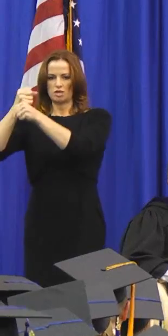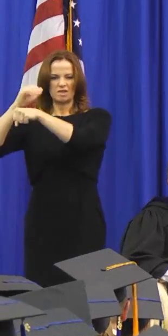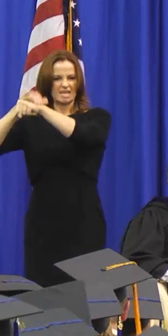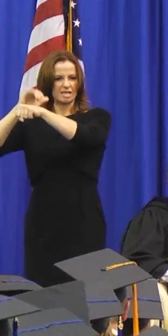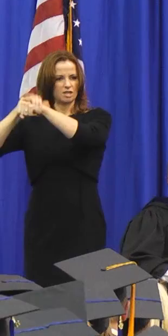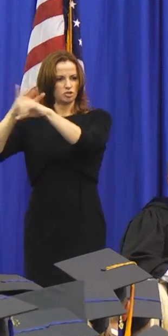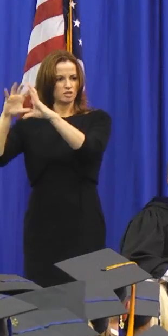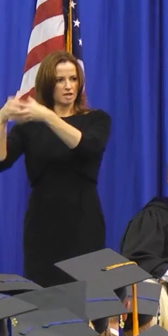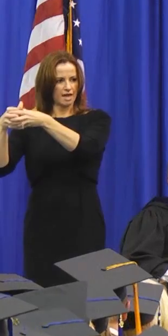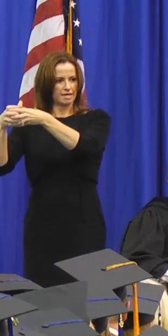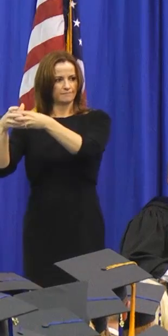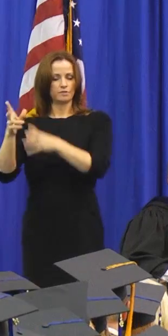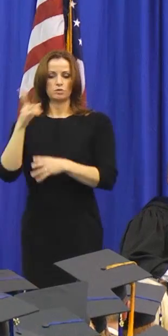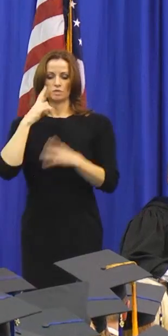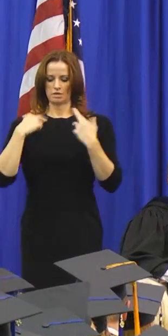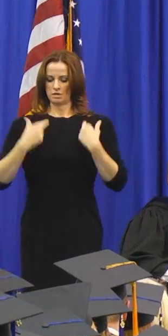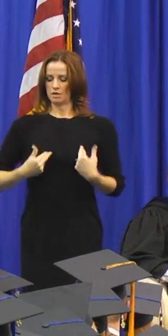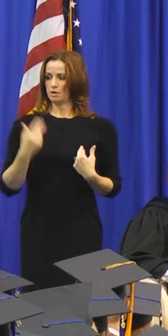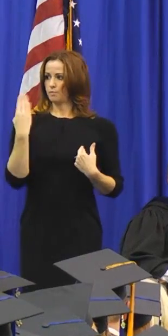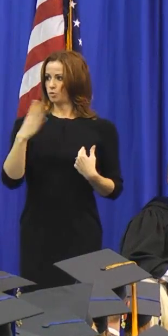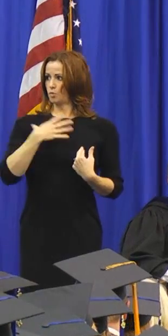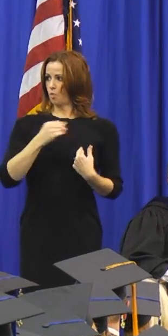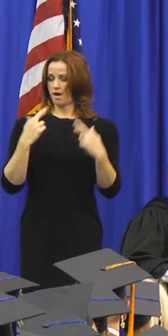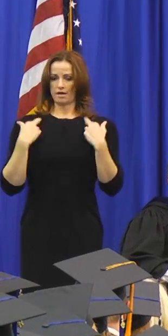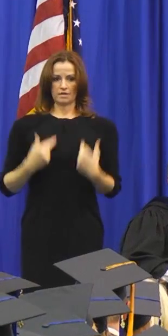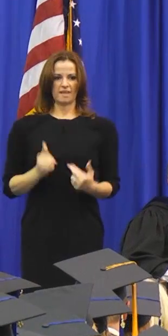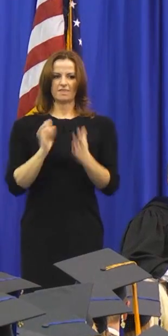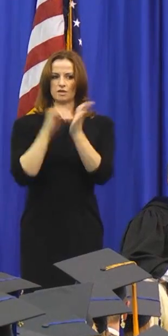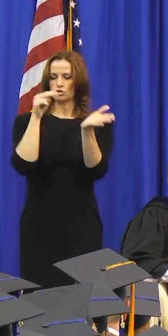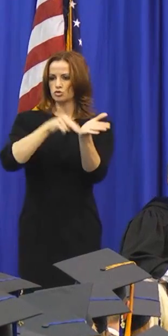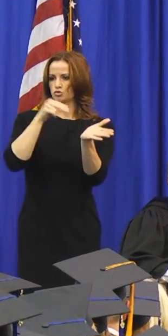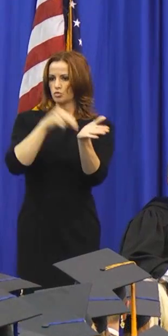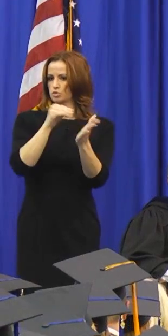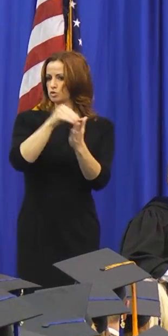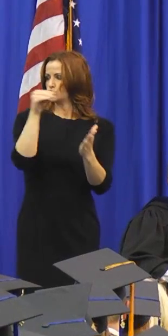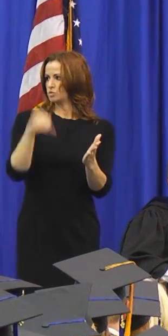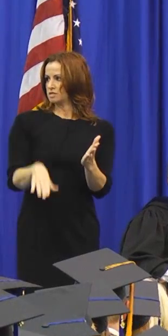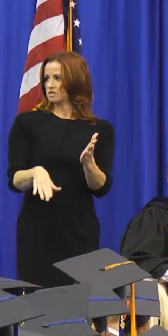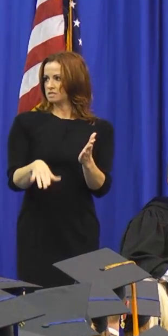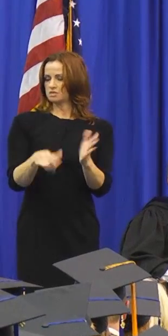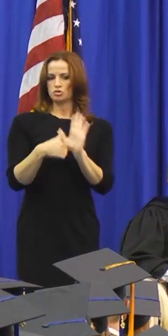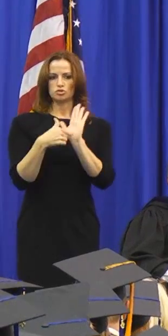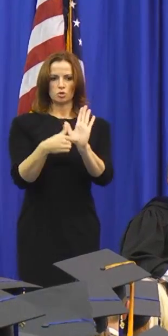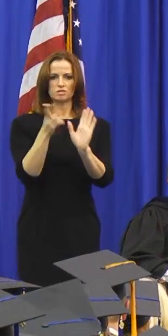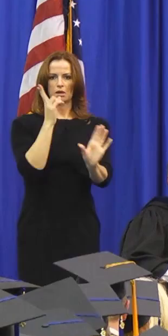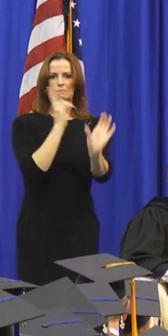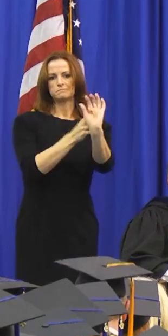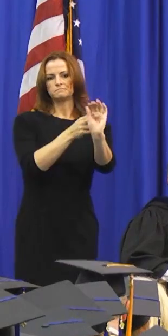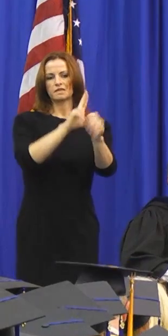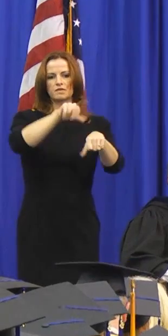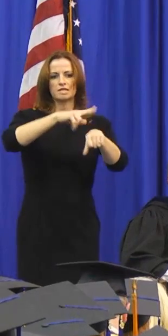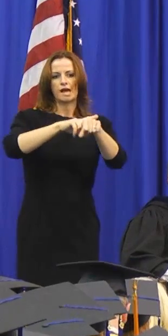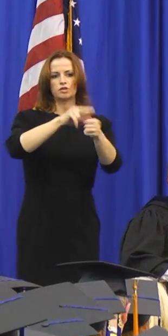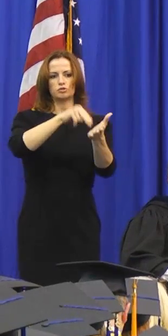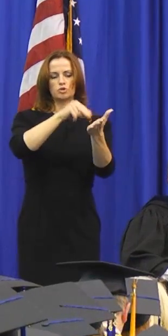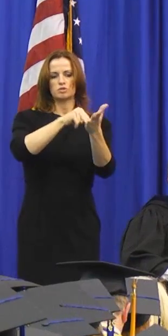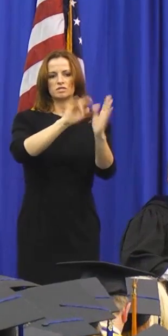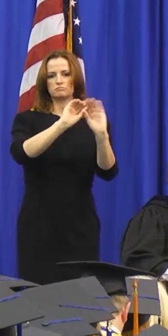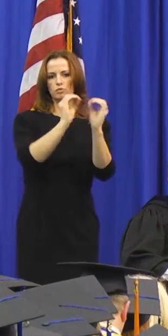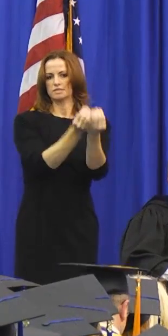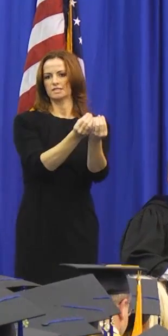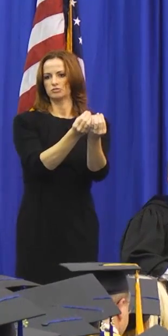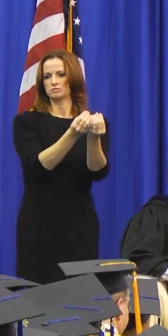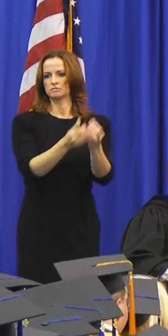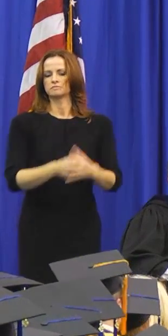blue and white cords are worn by nursing students and signify membership in the National Student Nursing